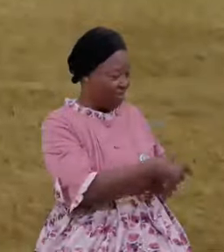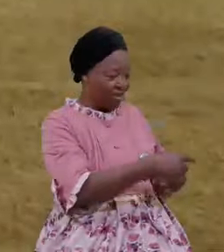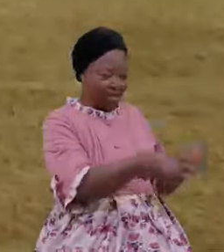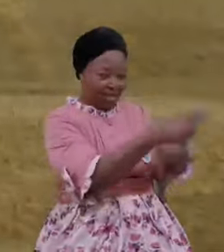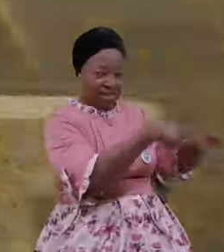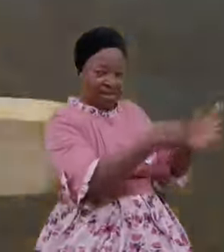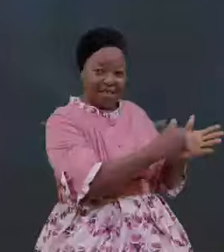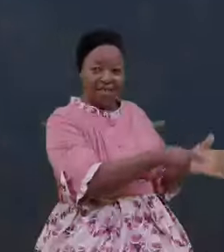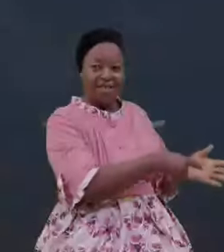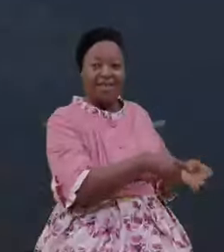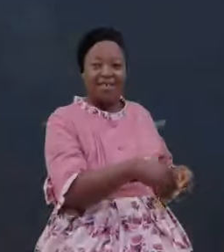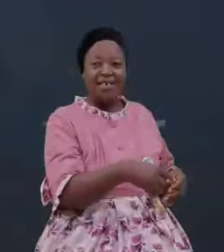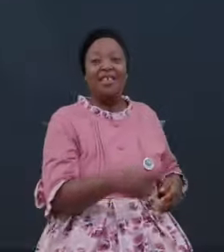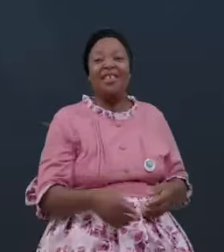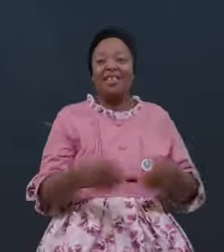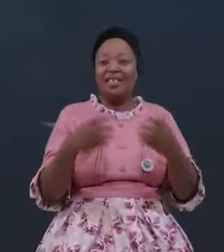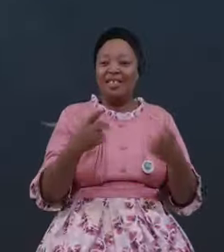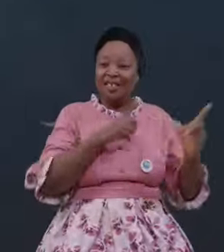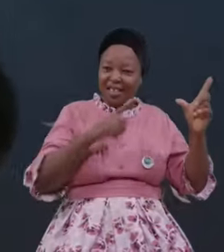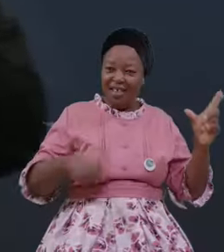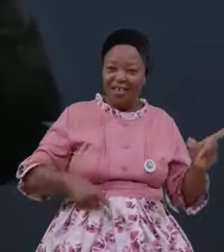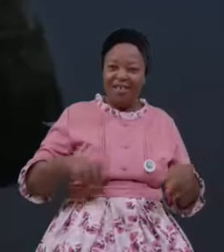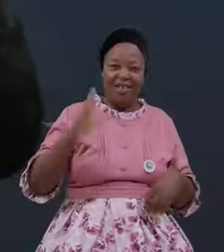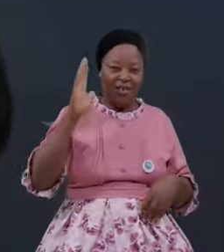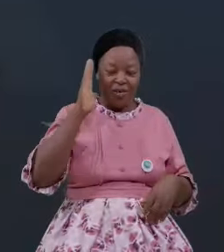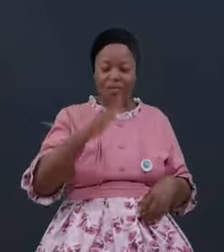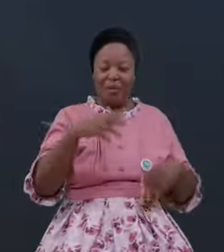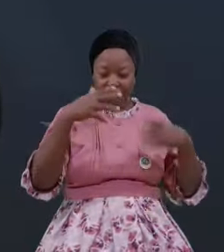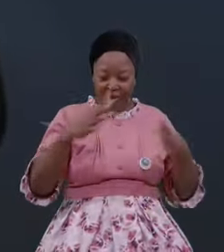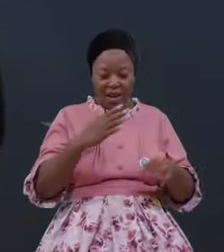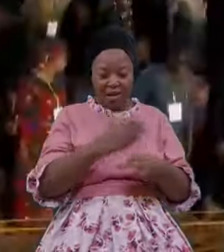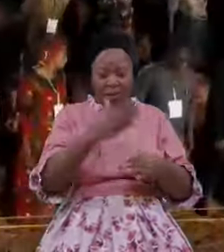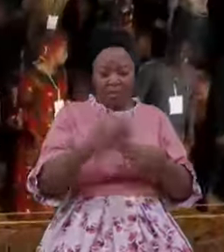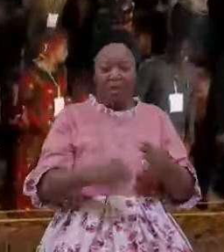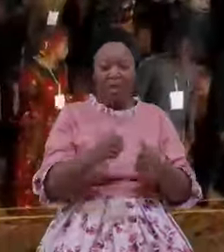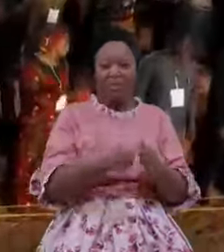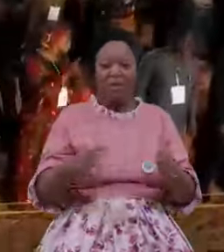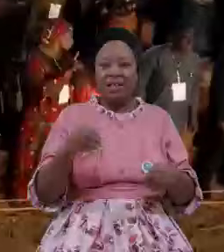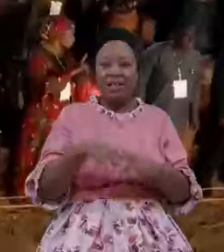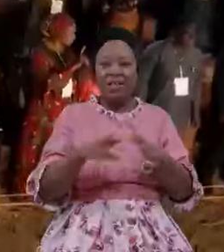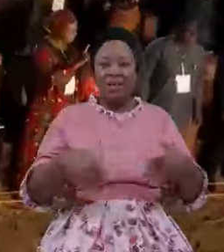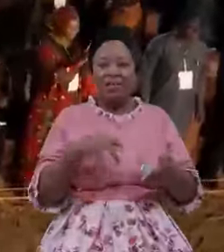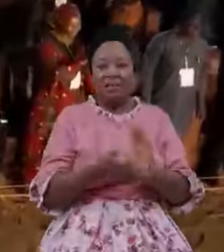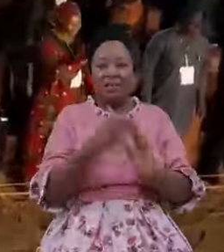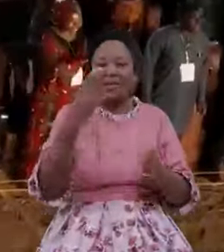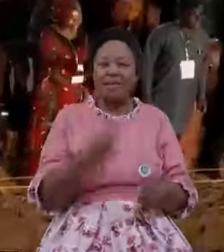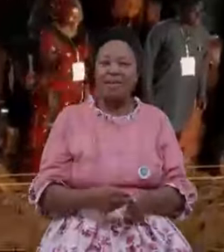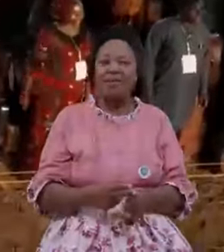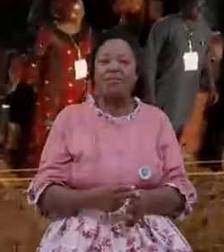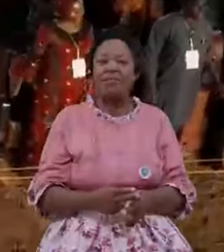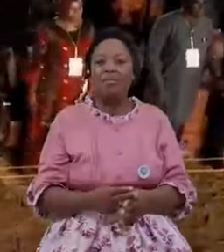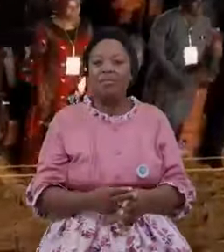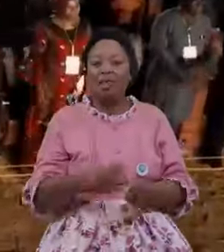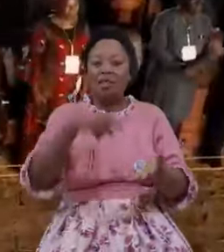The Lord is going to accomplish everyone in your life. Keep on standing.